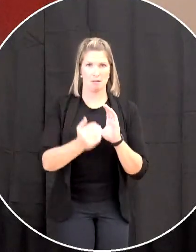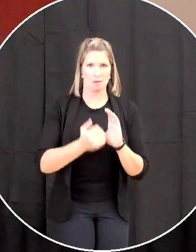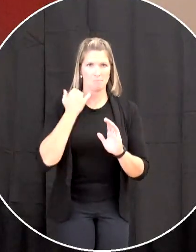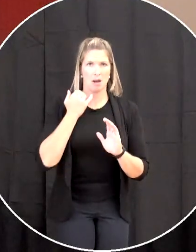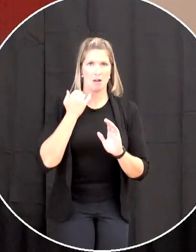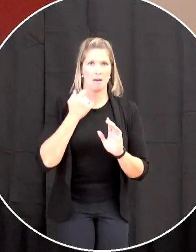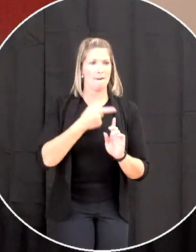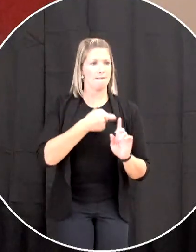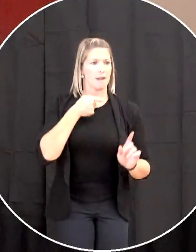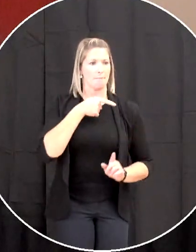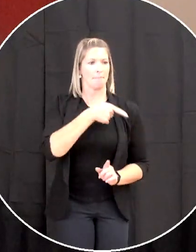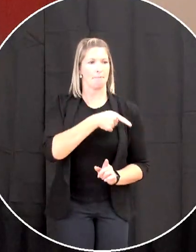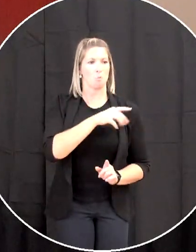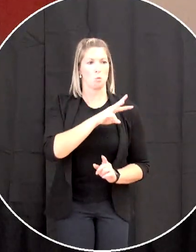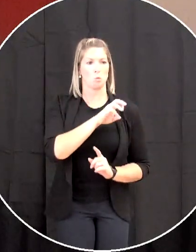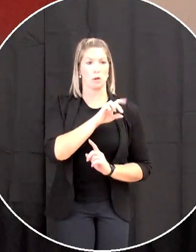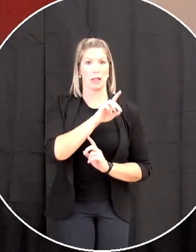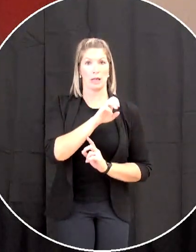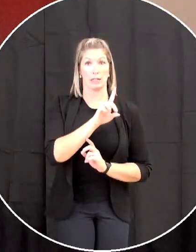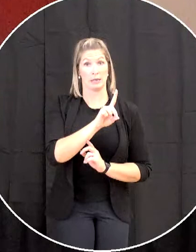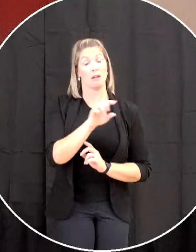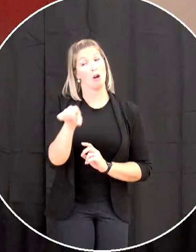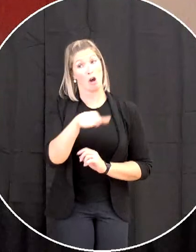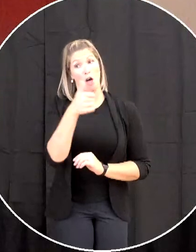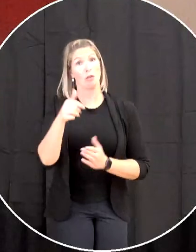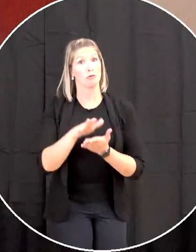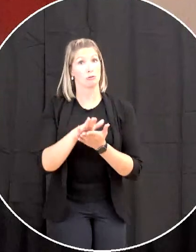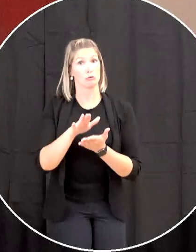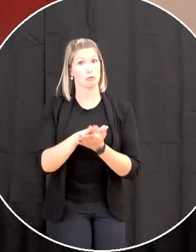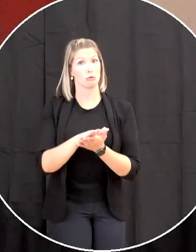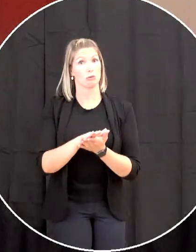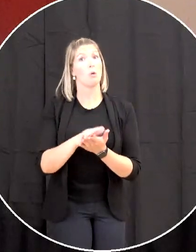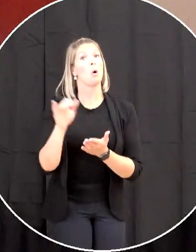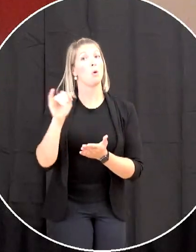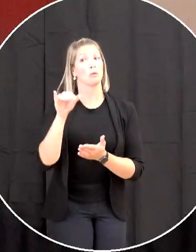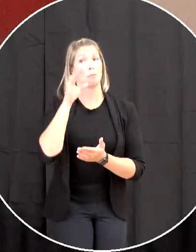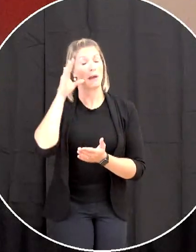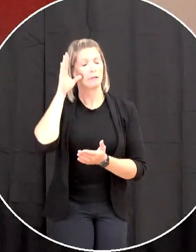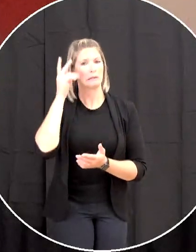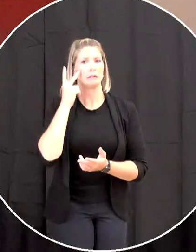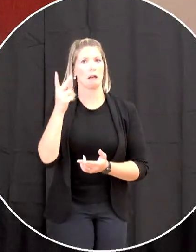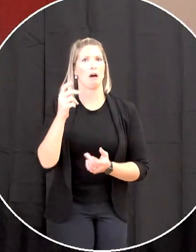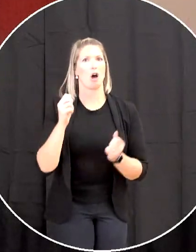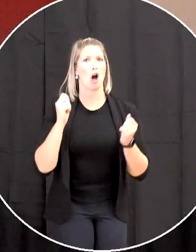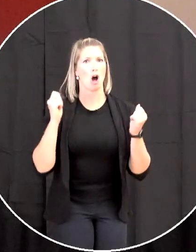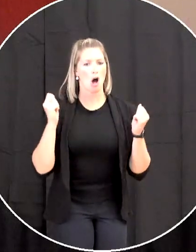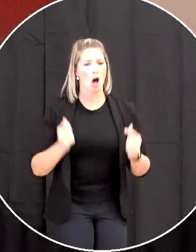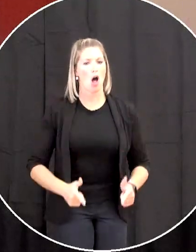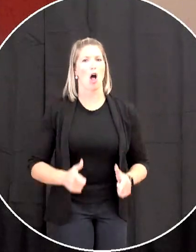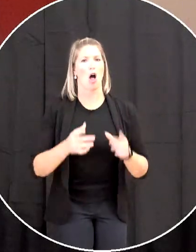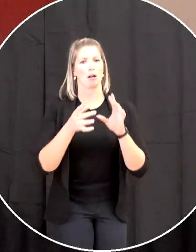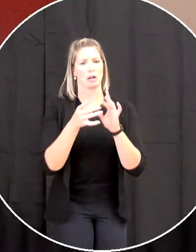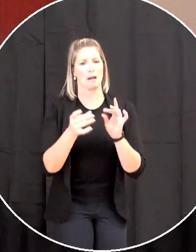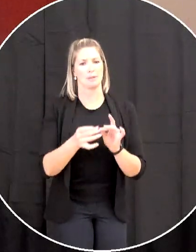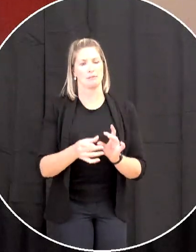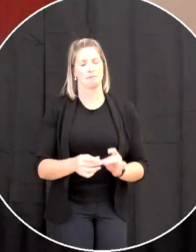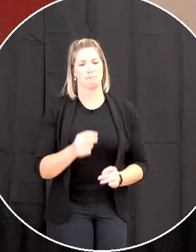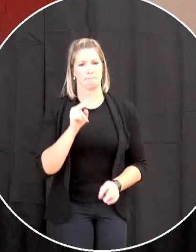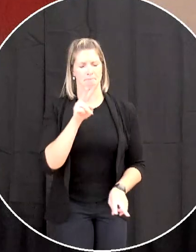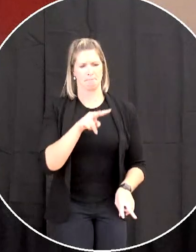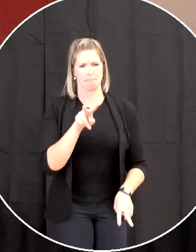other schools as well, not just that school, parents, I mean, from other schools. And I often